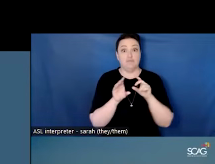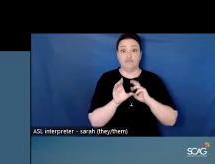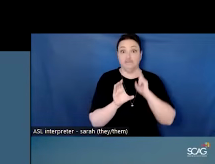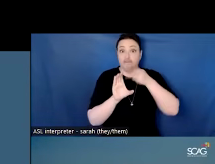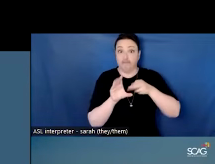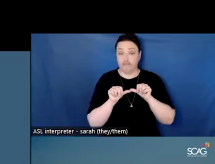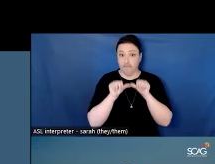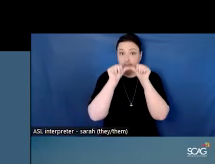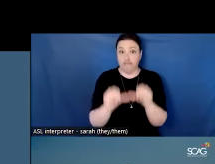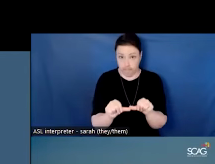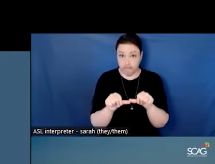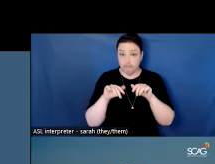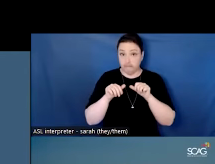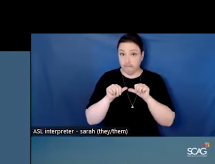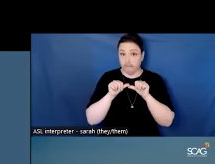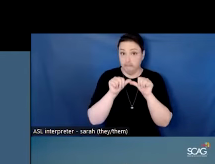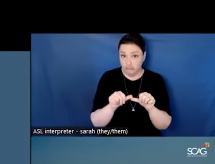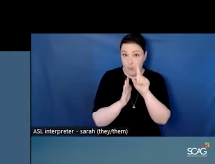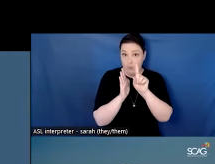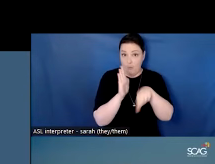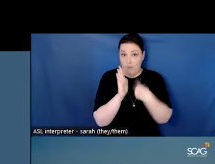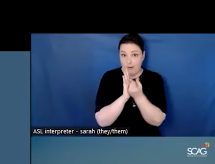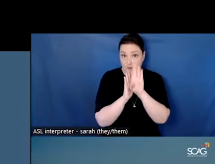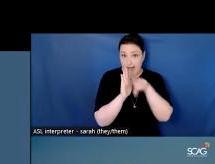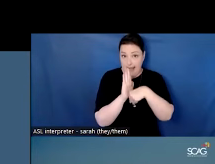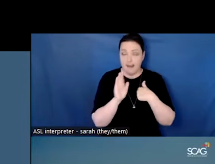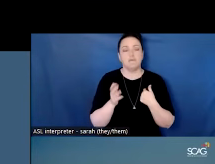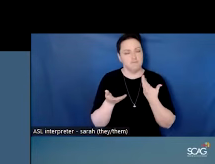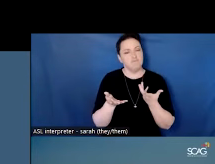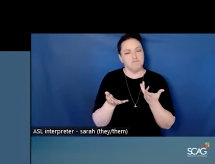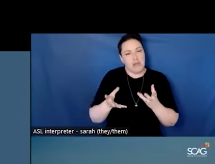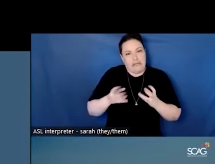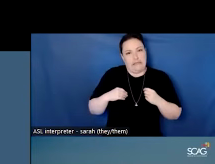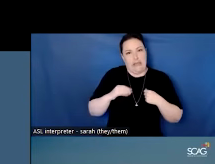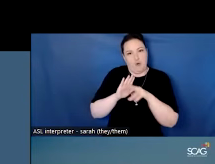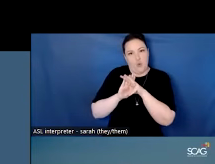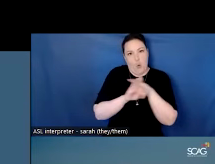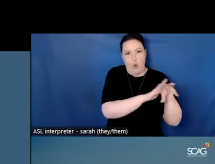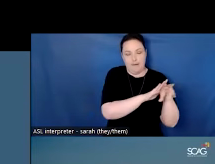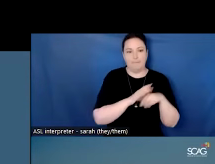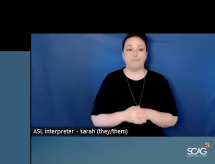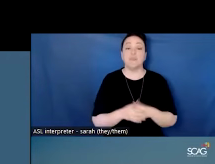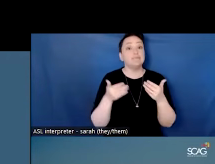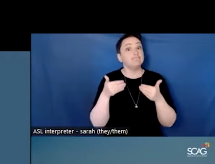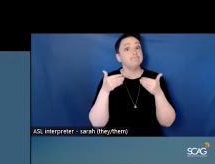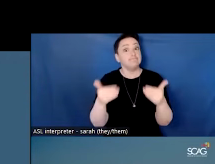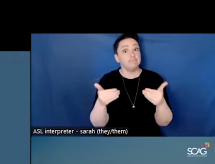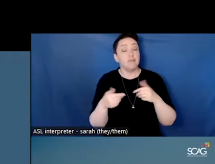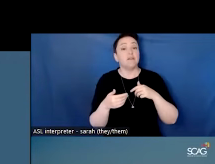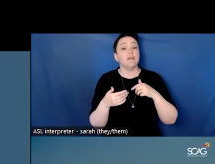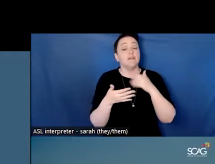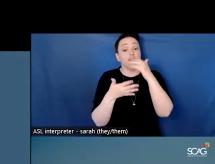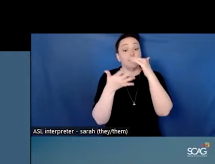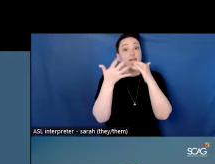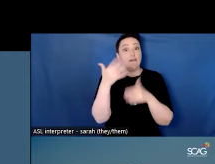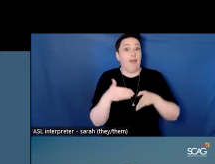All participant lines will be muted during the presentations, and we welcome everyone to voice questions during the Q&A sessions that